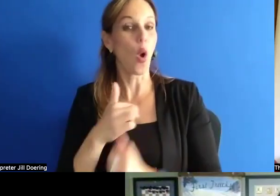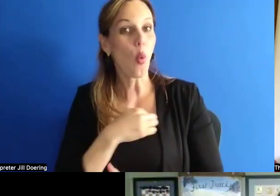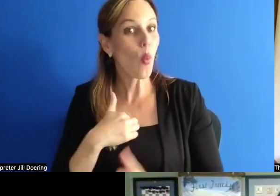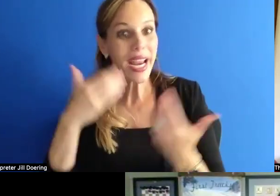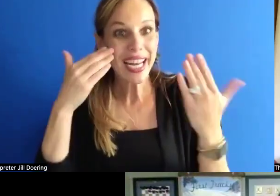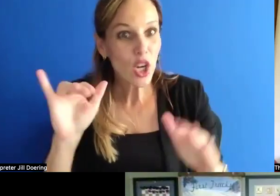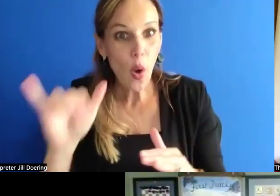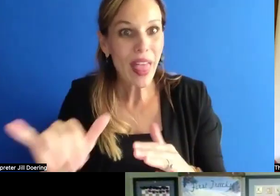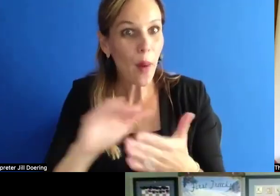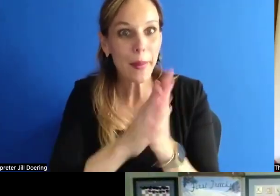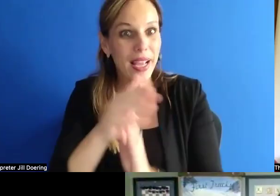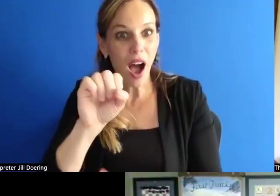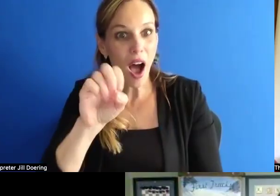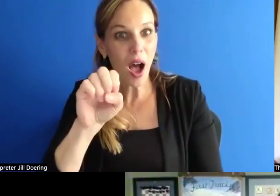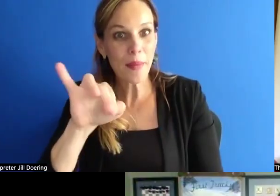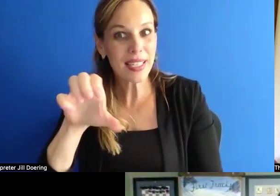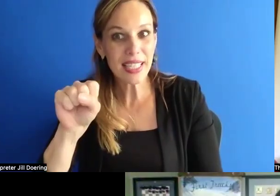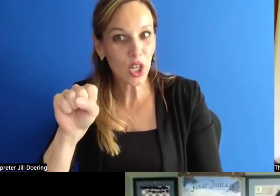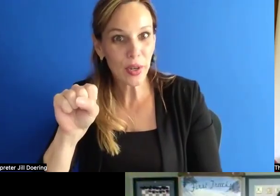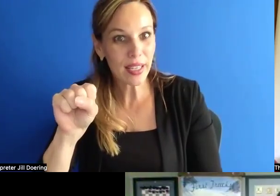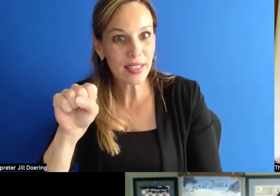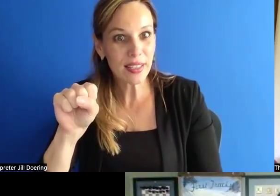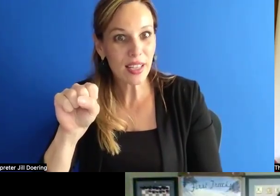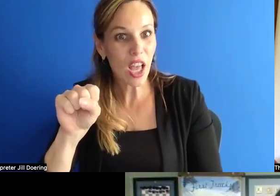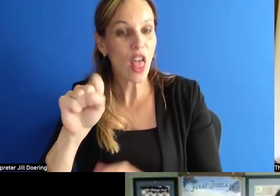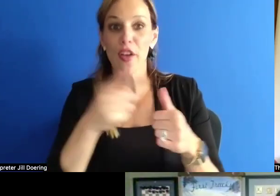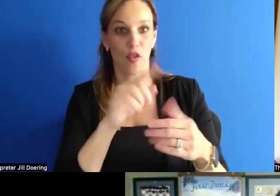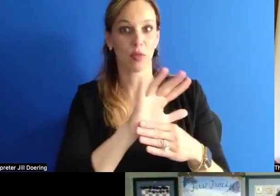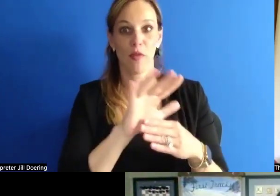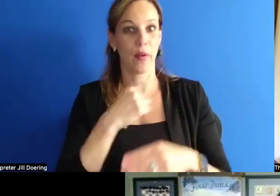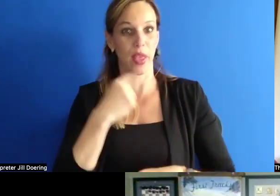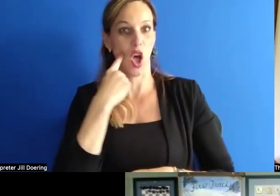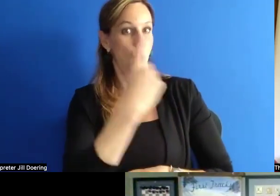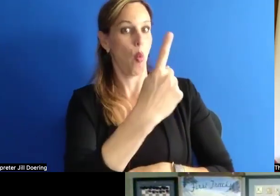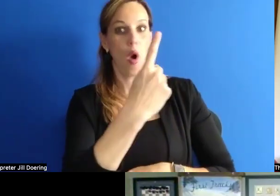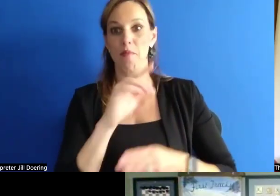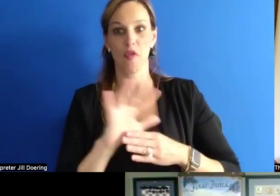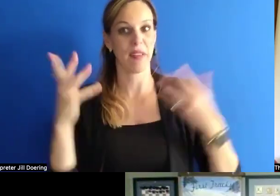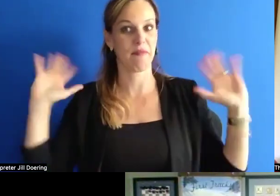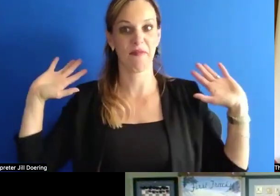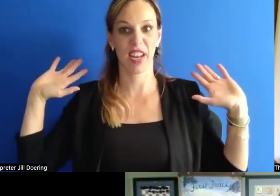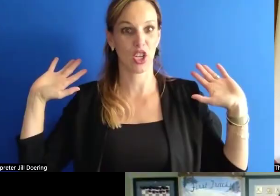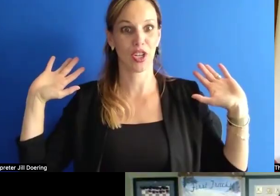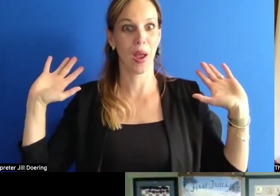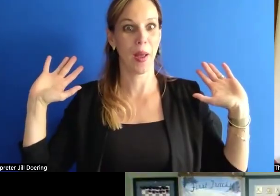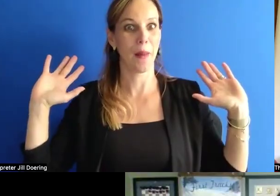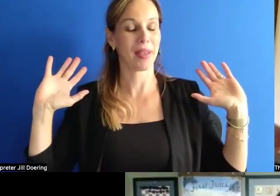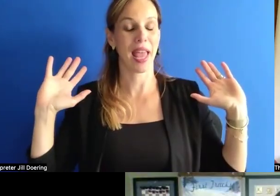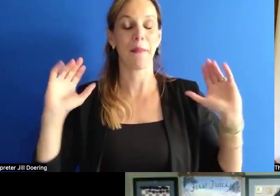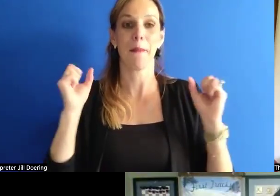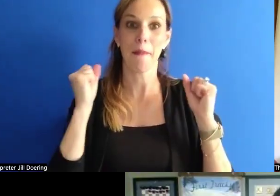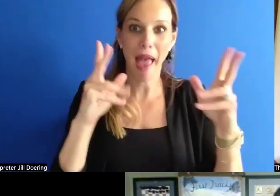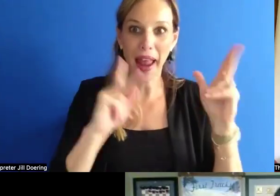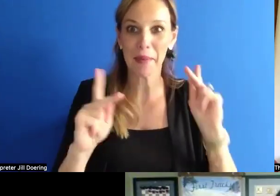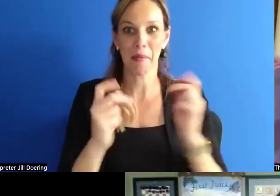going to be a series. We shot the first one as just one movie, and then it was so well received that they made